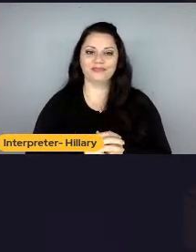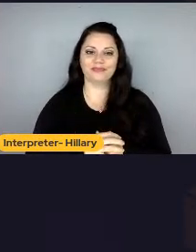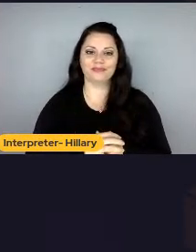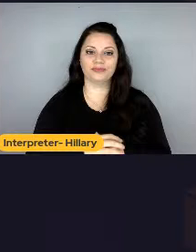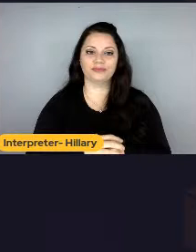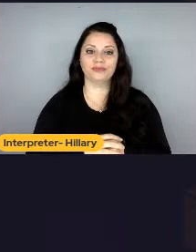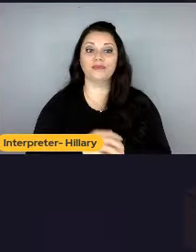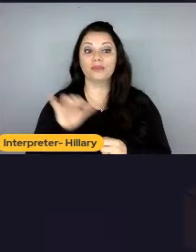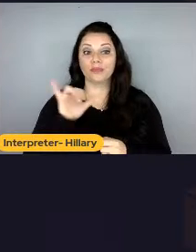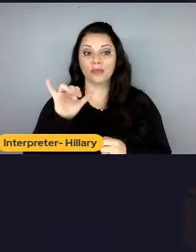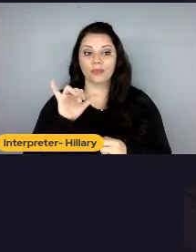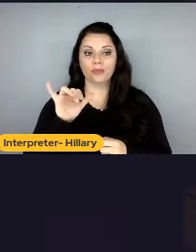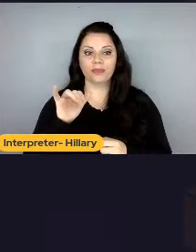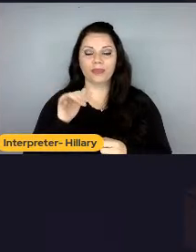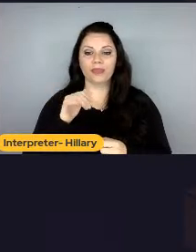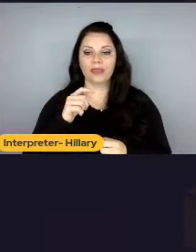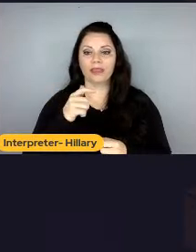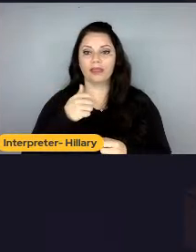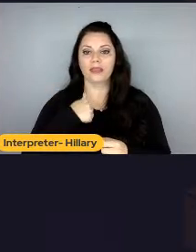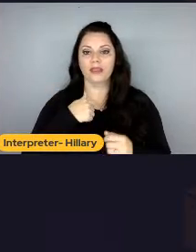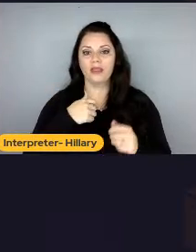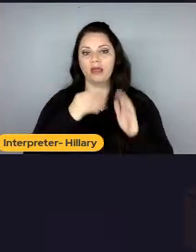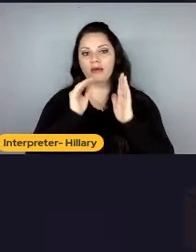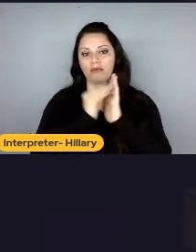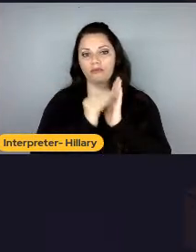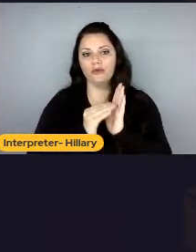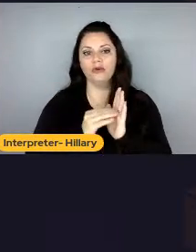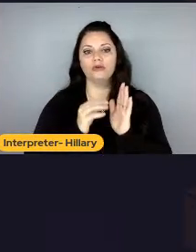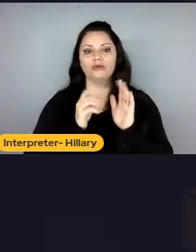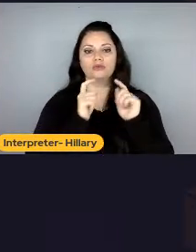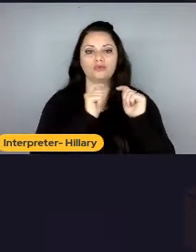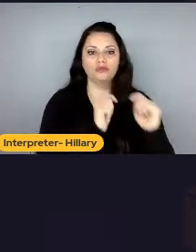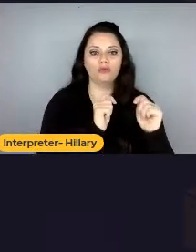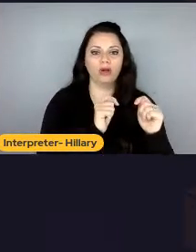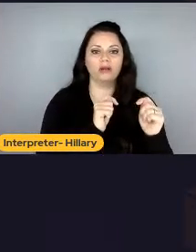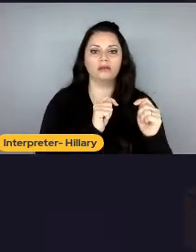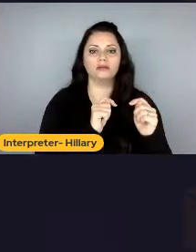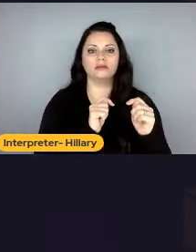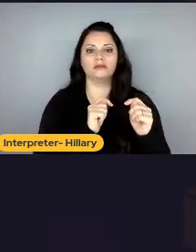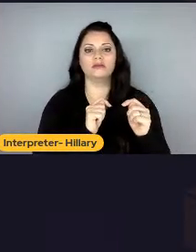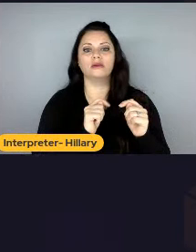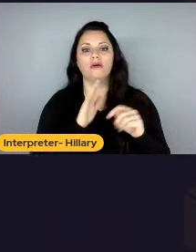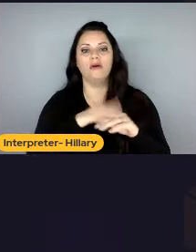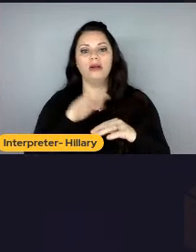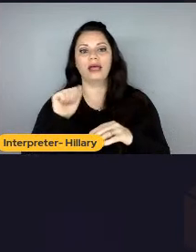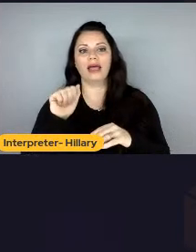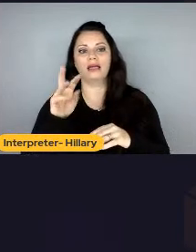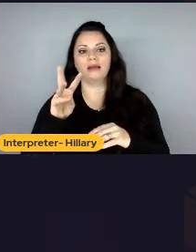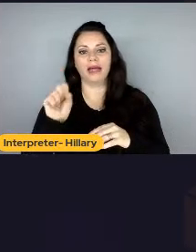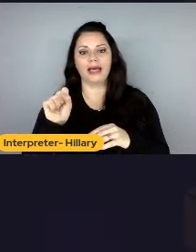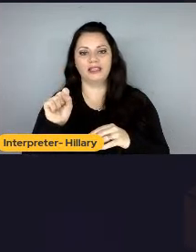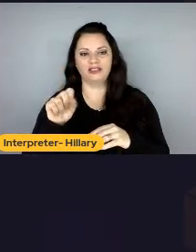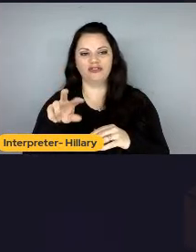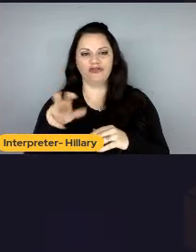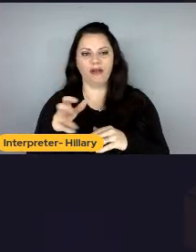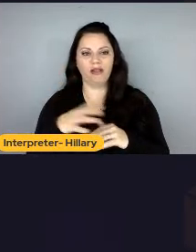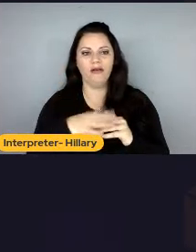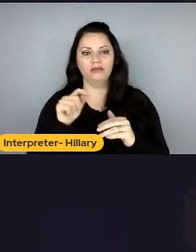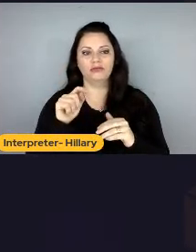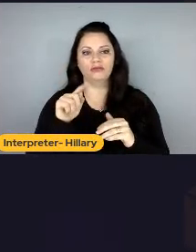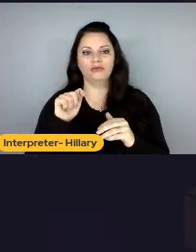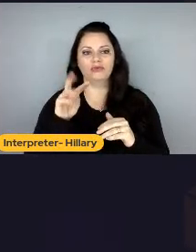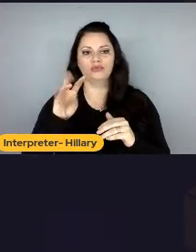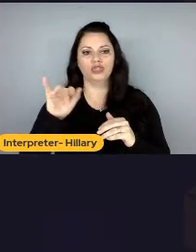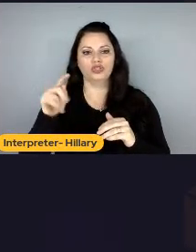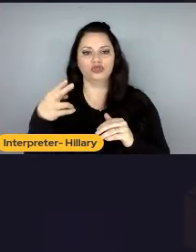also found really useful tutorials and deep dives on AWS channel on Twitch.